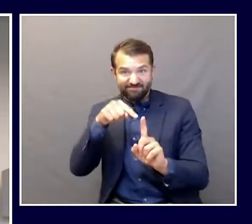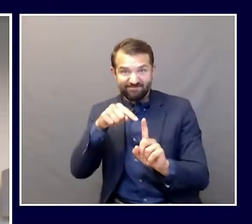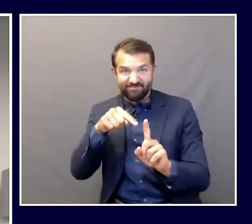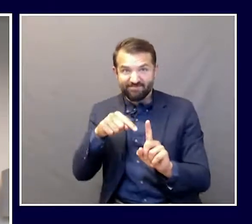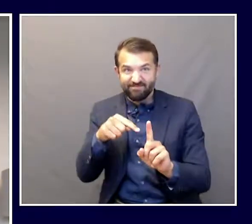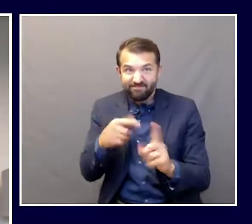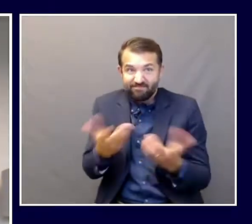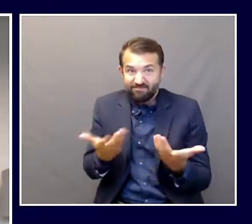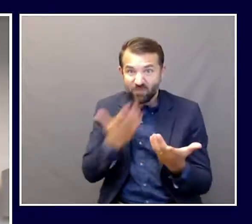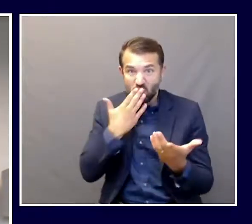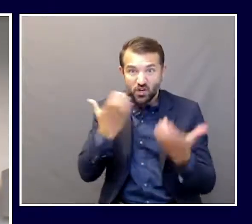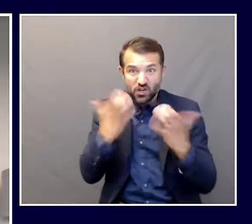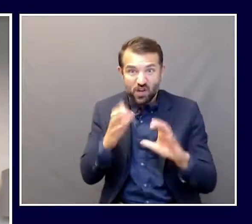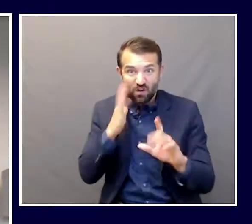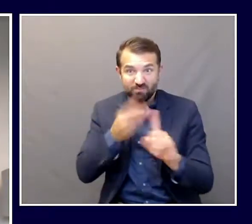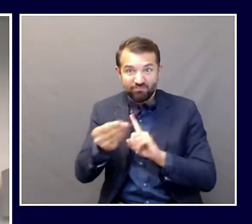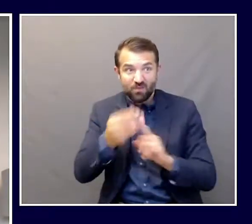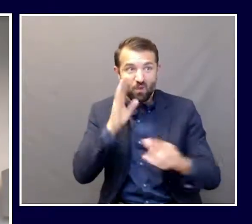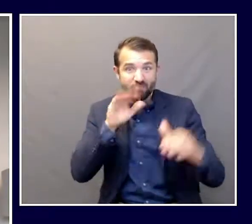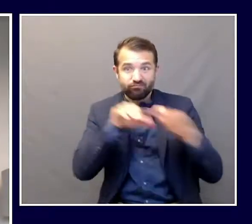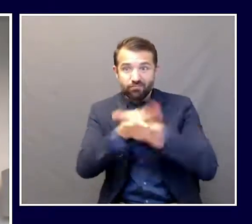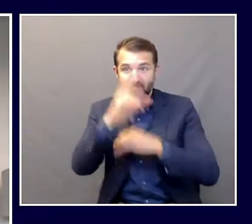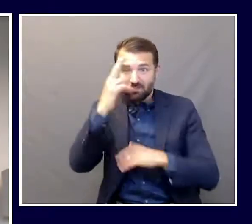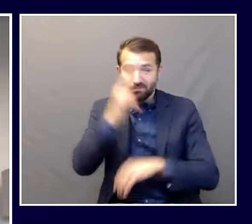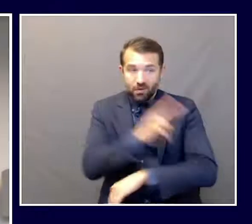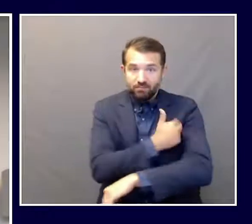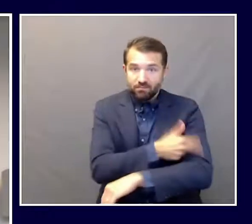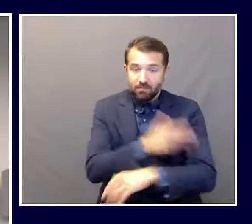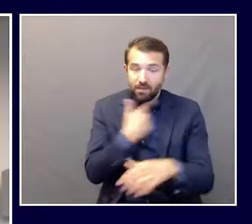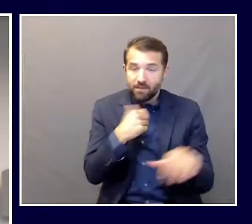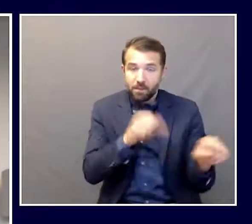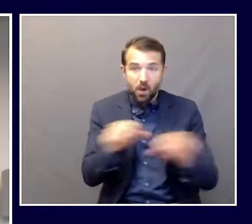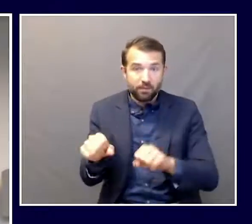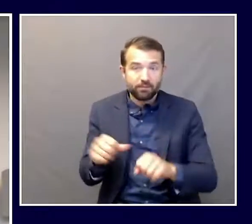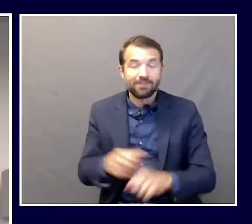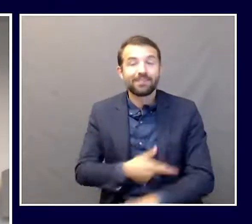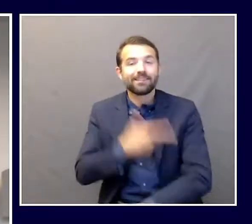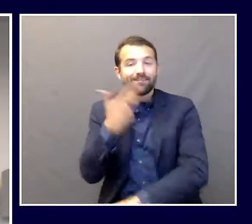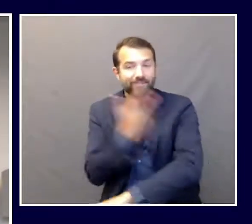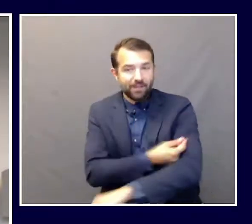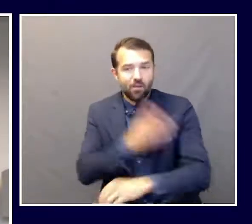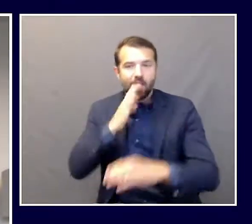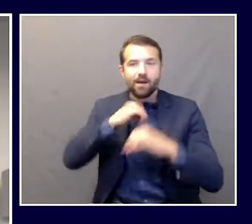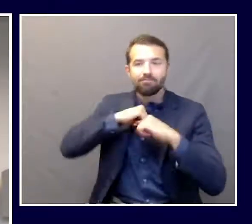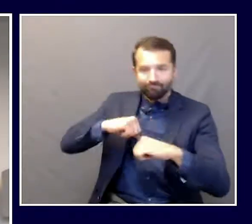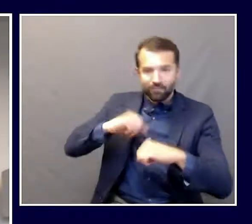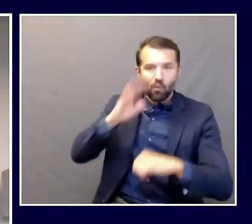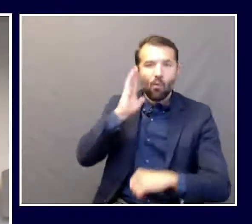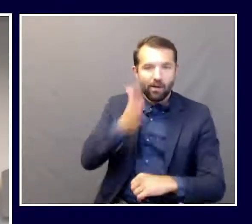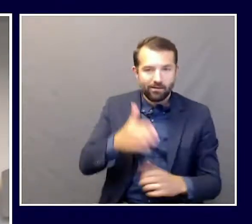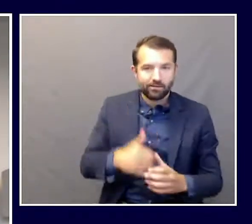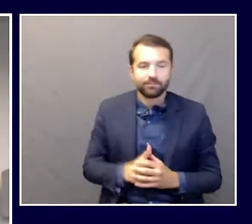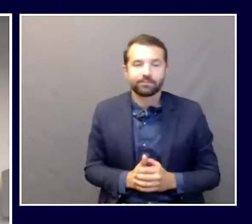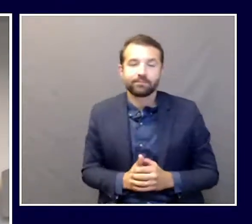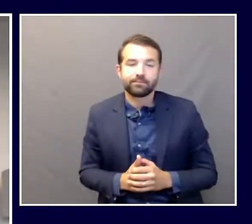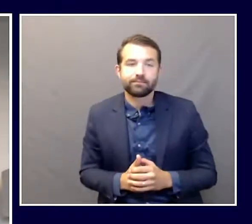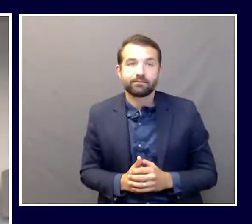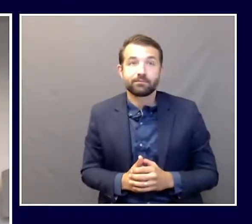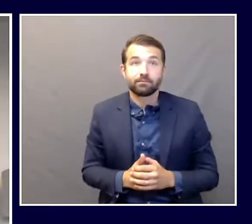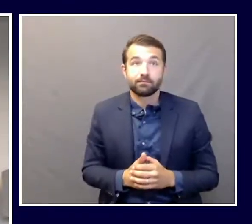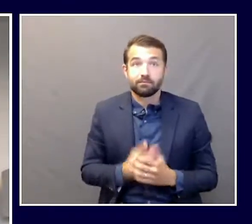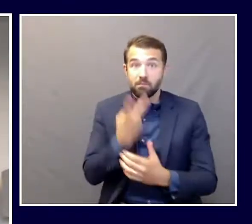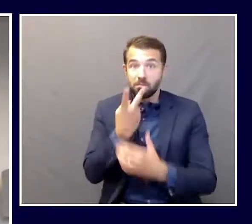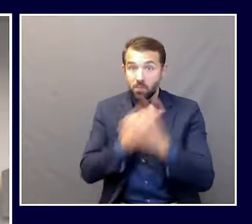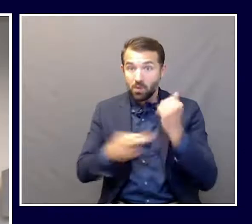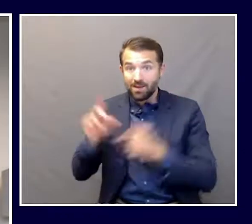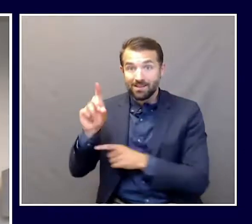are effective against the new Delta variant, as well as variants that have been described to date. But